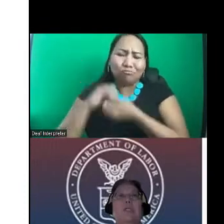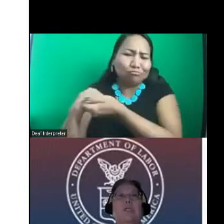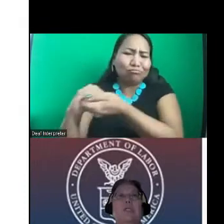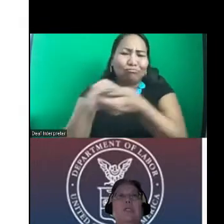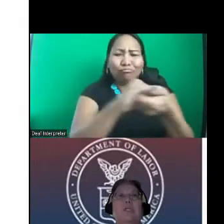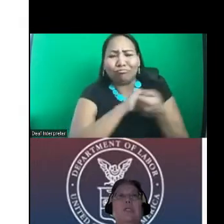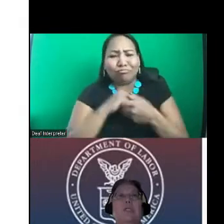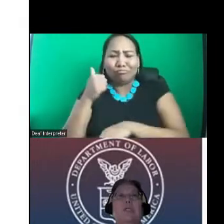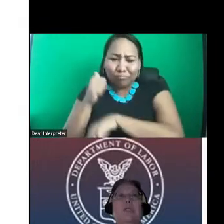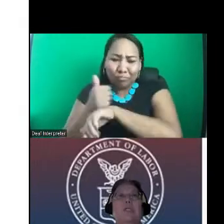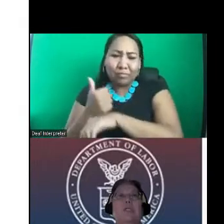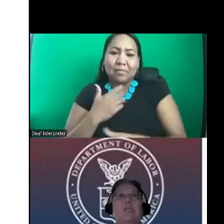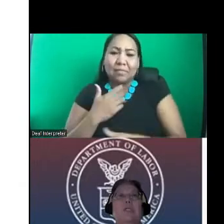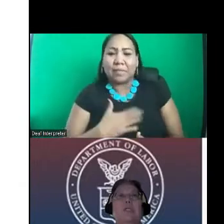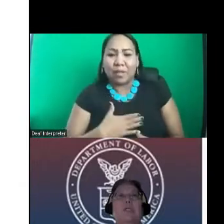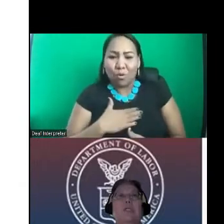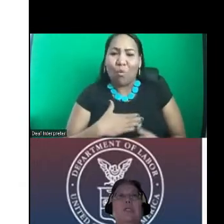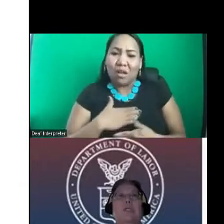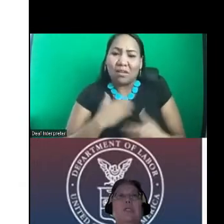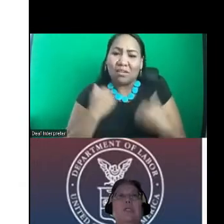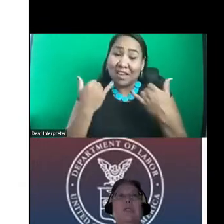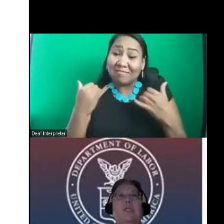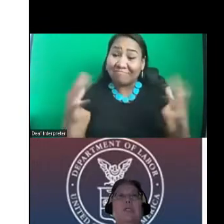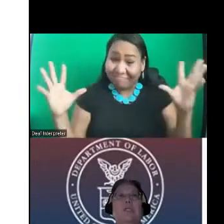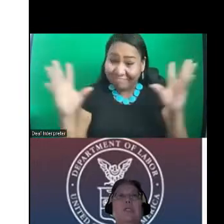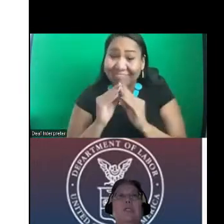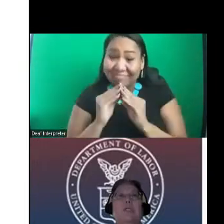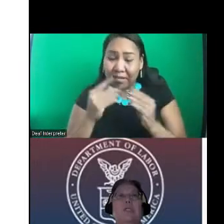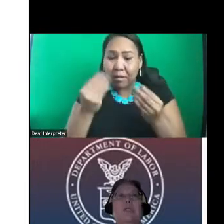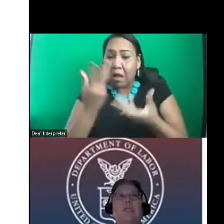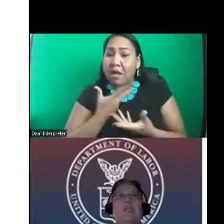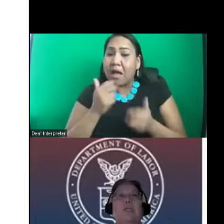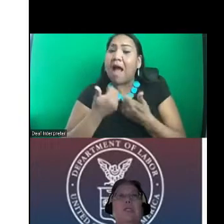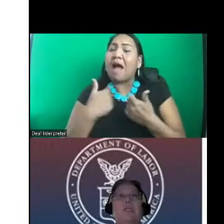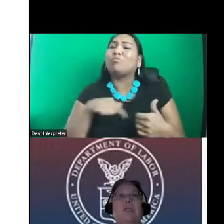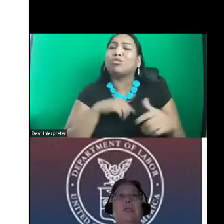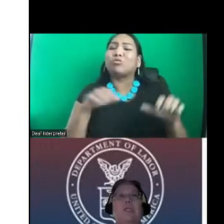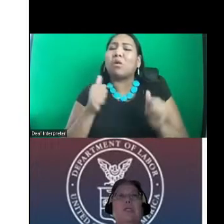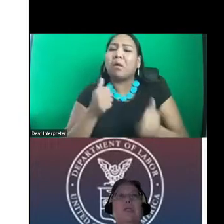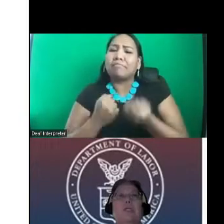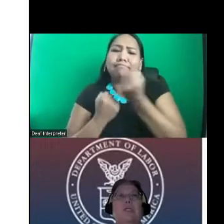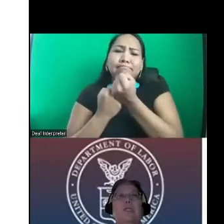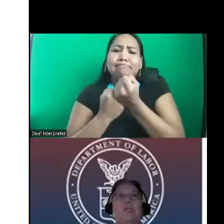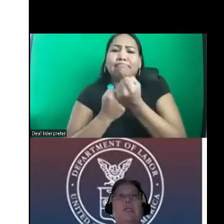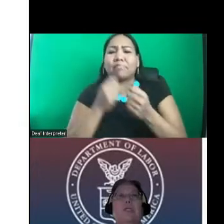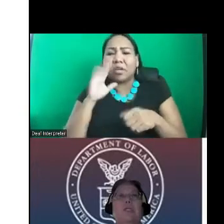today's session and let us know how we can support your efforts.